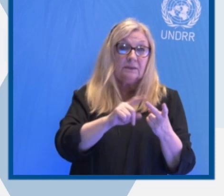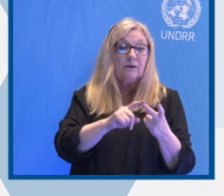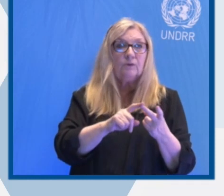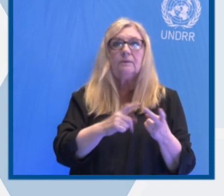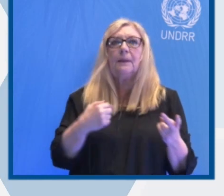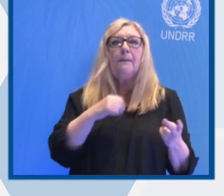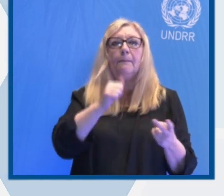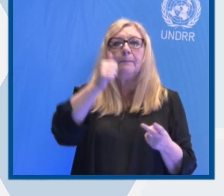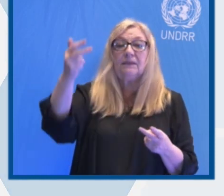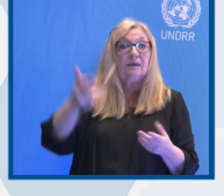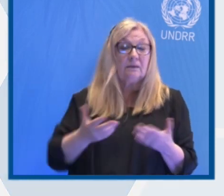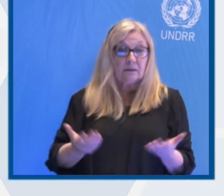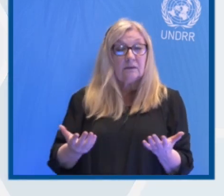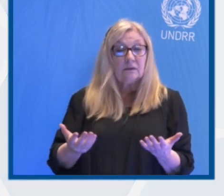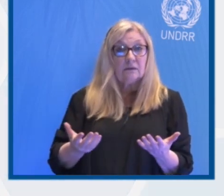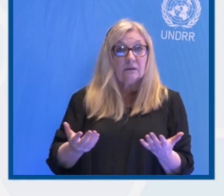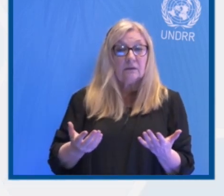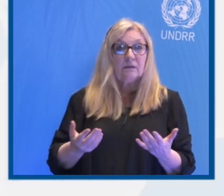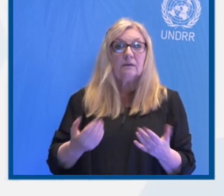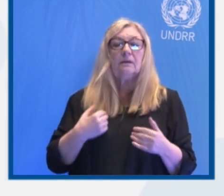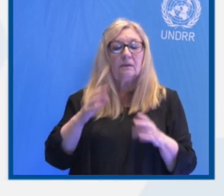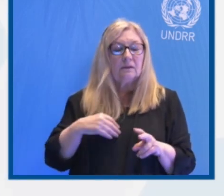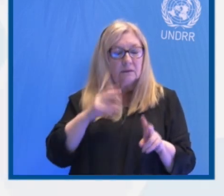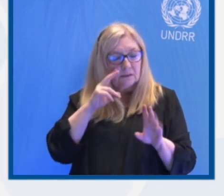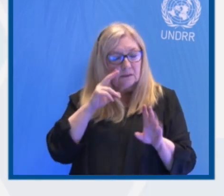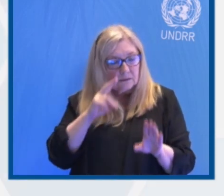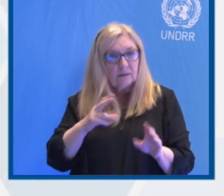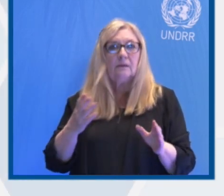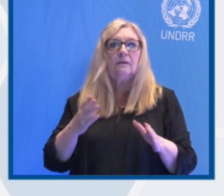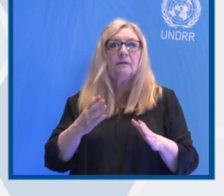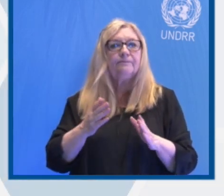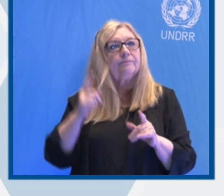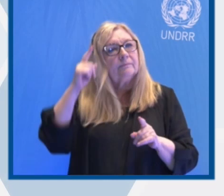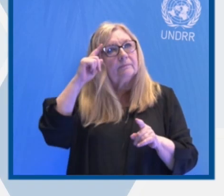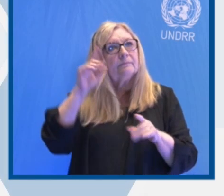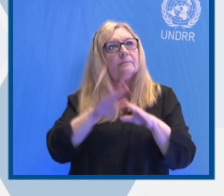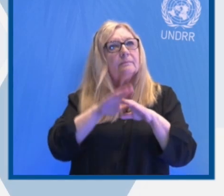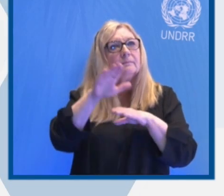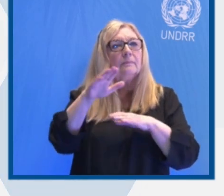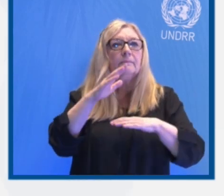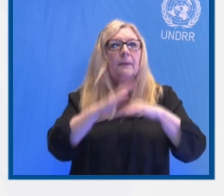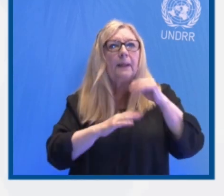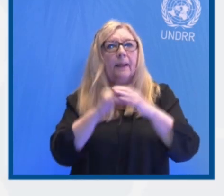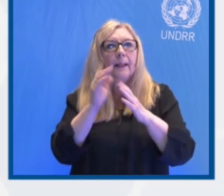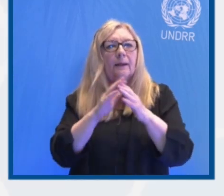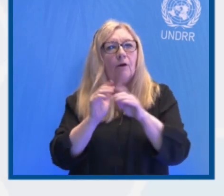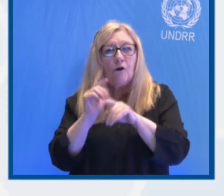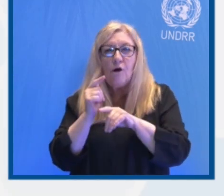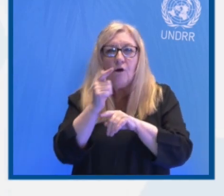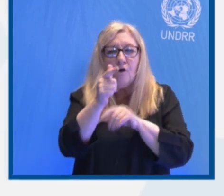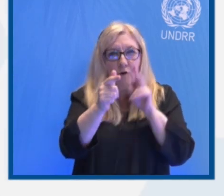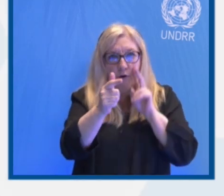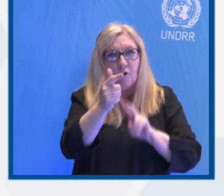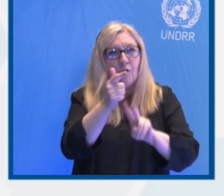We should absolutely seek to build for our infrastructure for the long term,